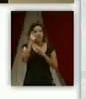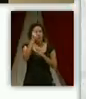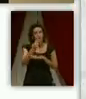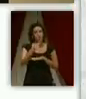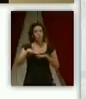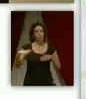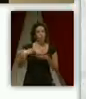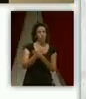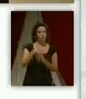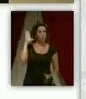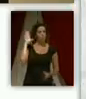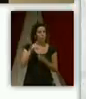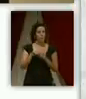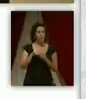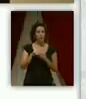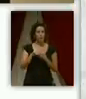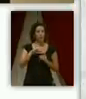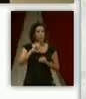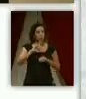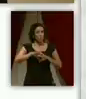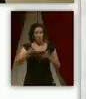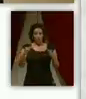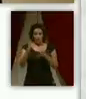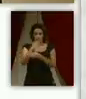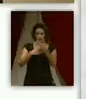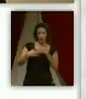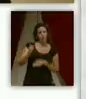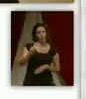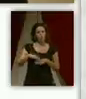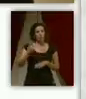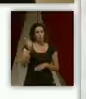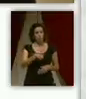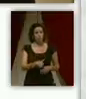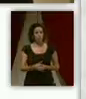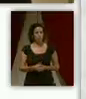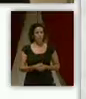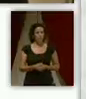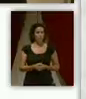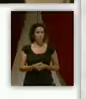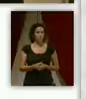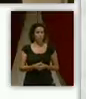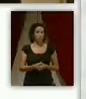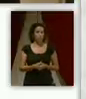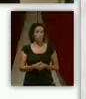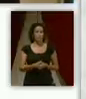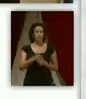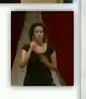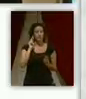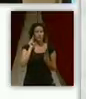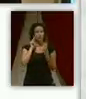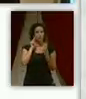means design for all. Universal design, not only for people with impairments. Let's be clear about this.